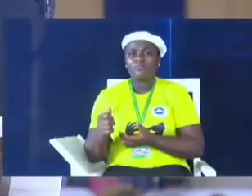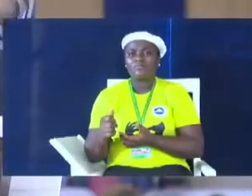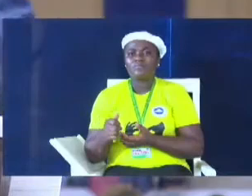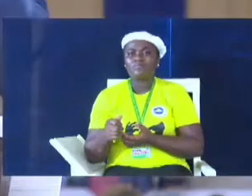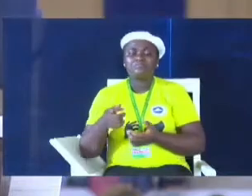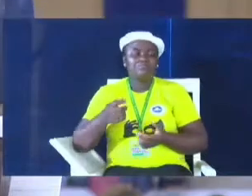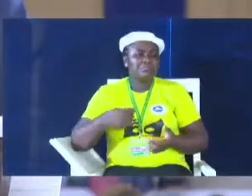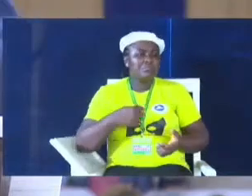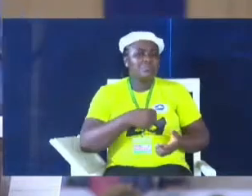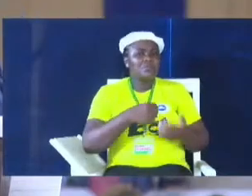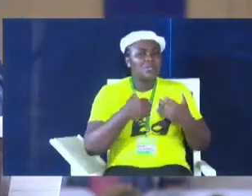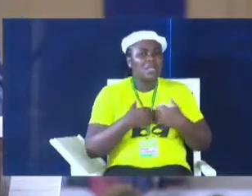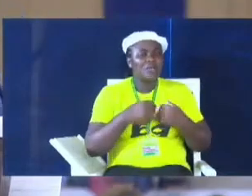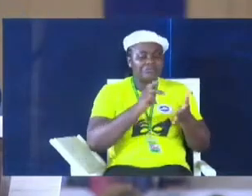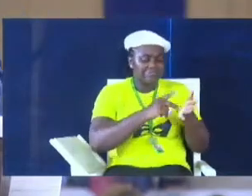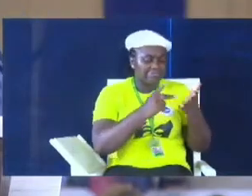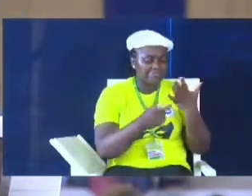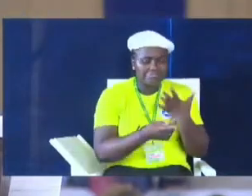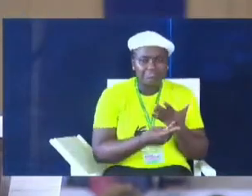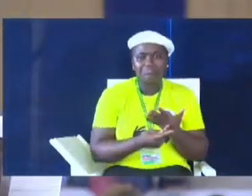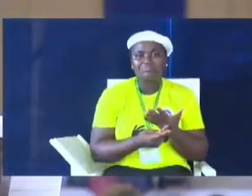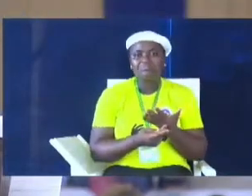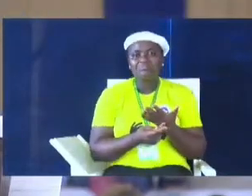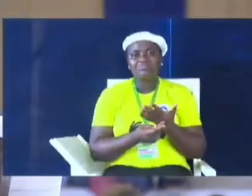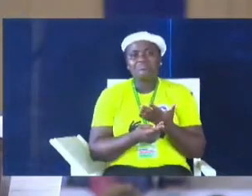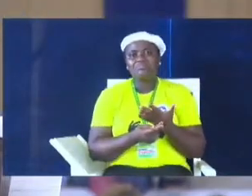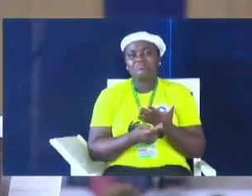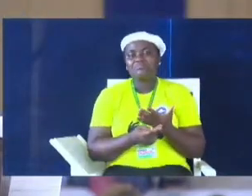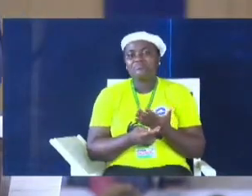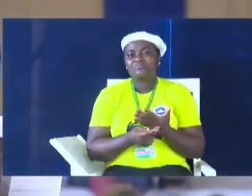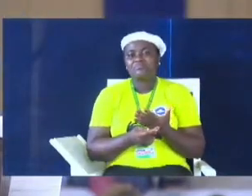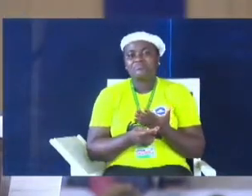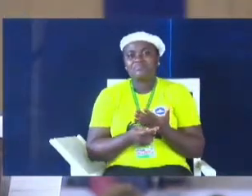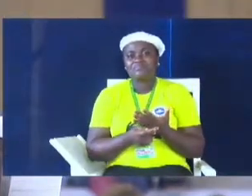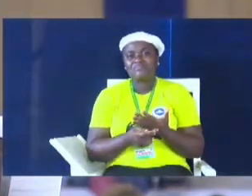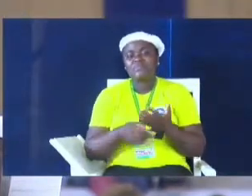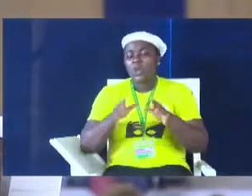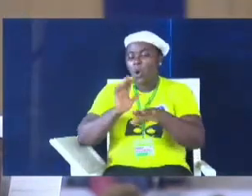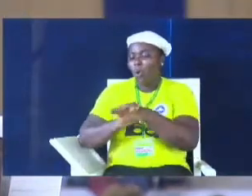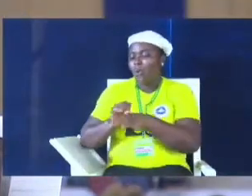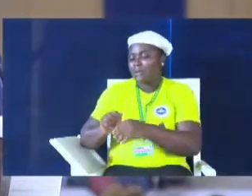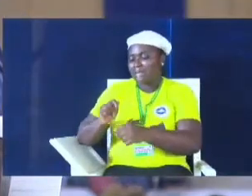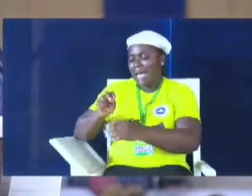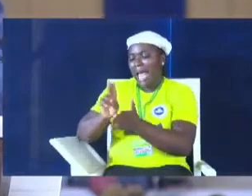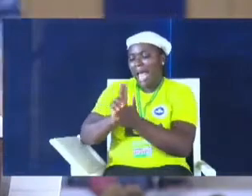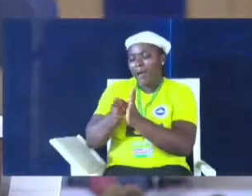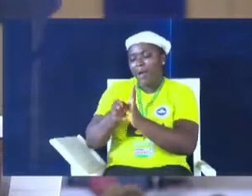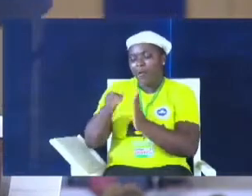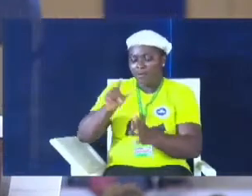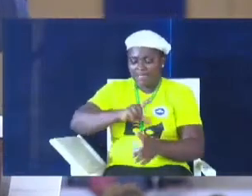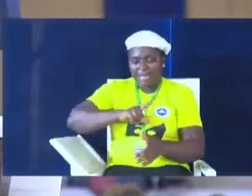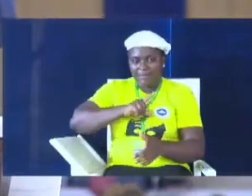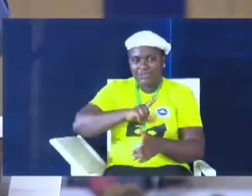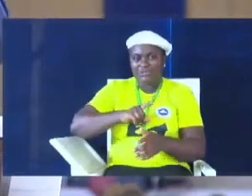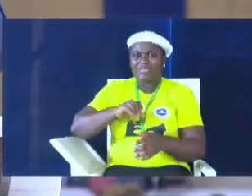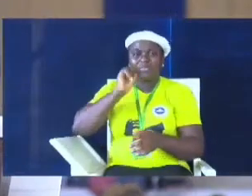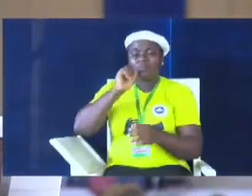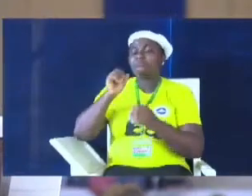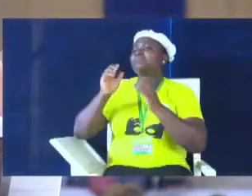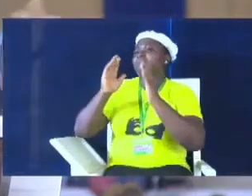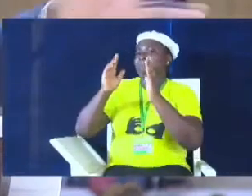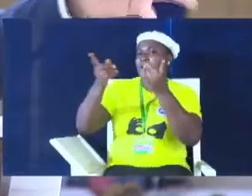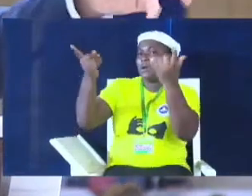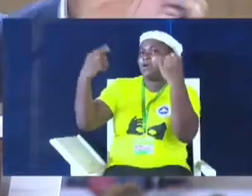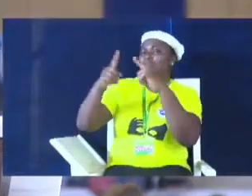We're having a program, you know, called the Hour of Liberation. And so she attended that